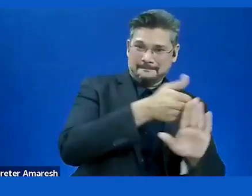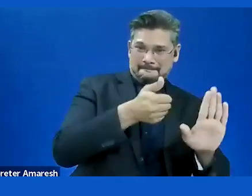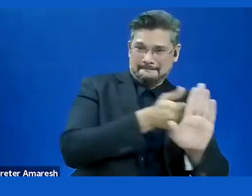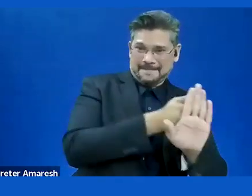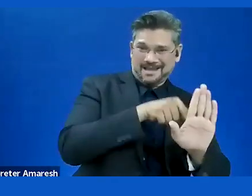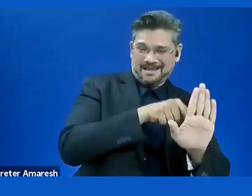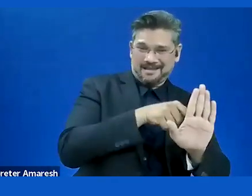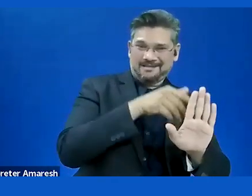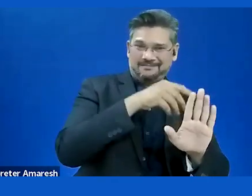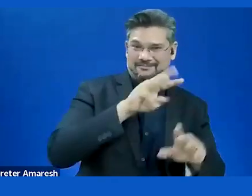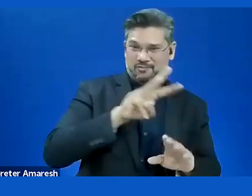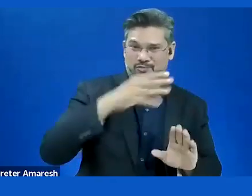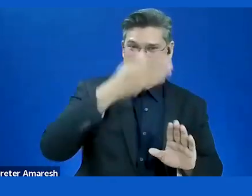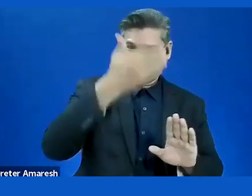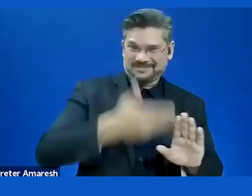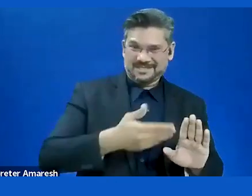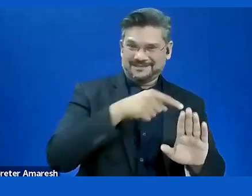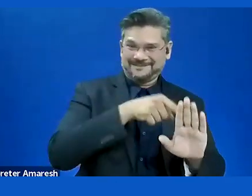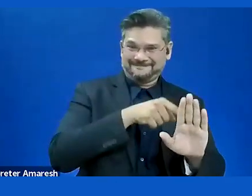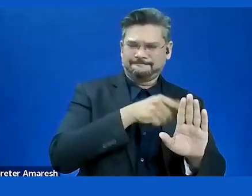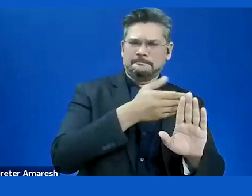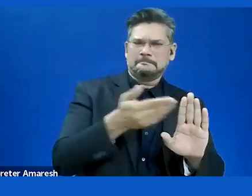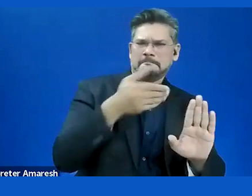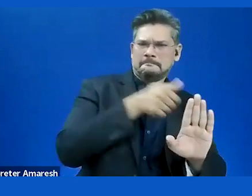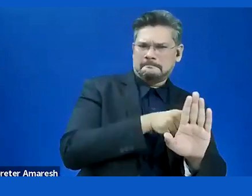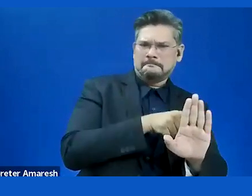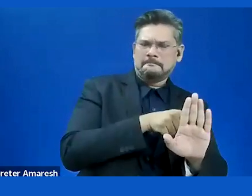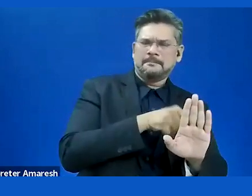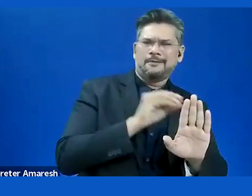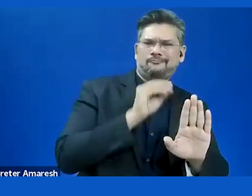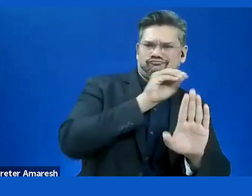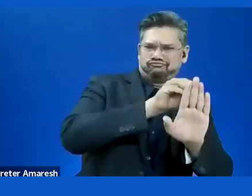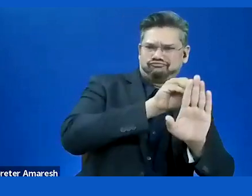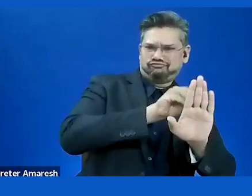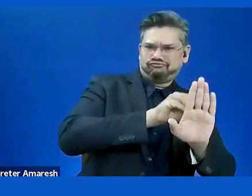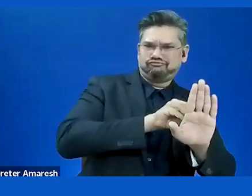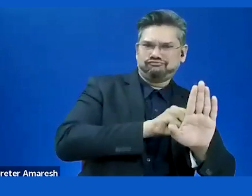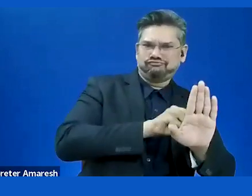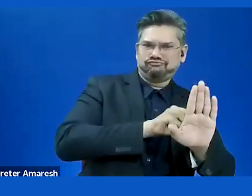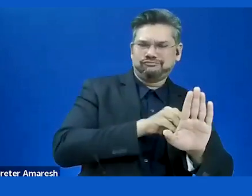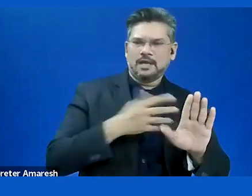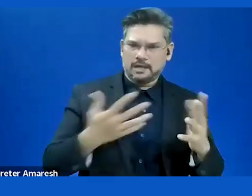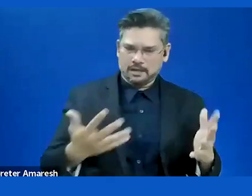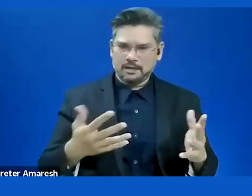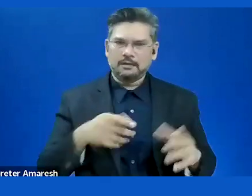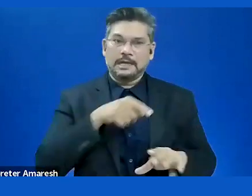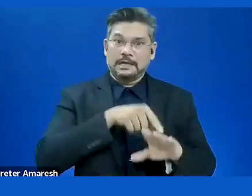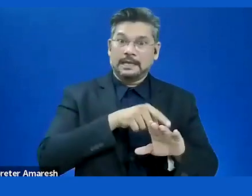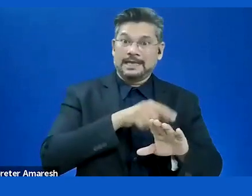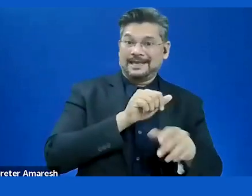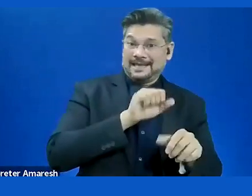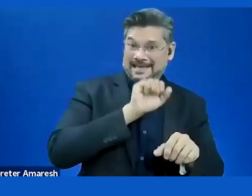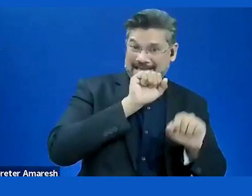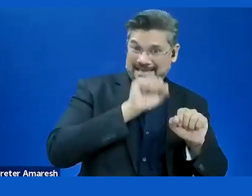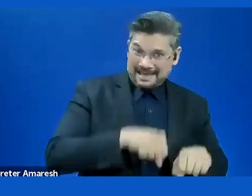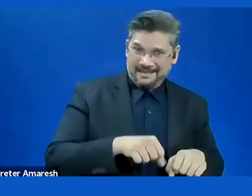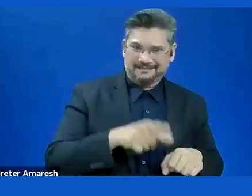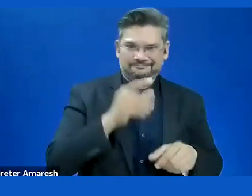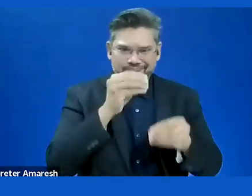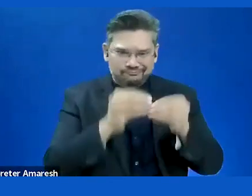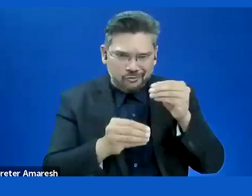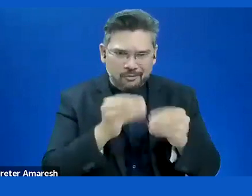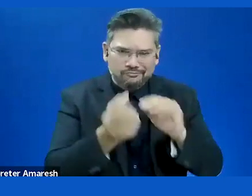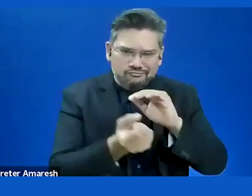websites, that even if they don't build into websites, the browser could still go and fix the problems. Now, there are things